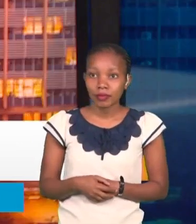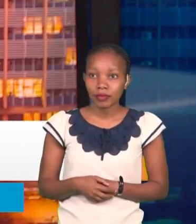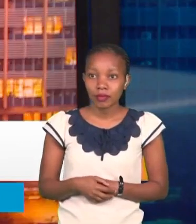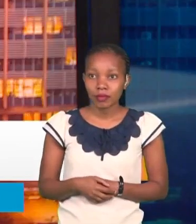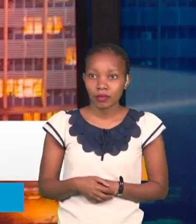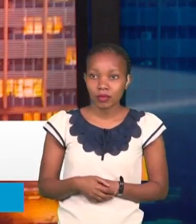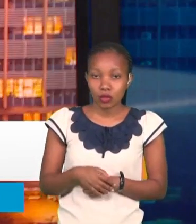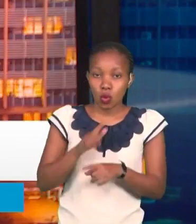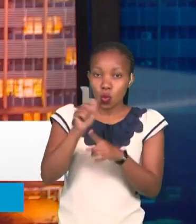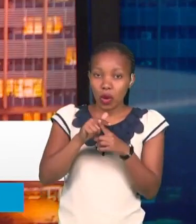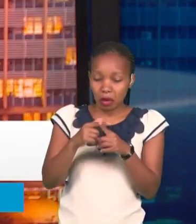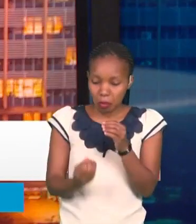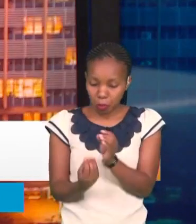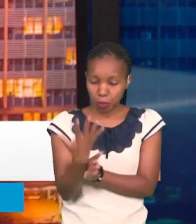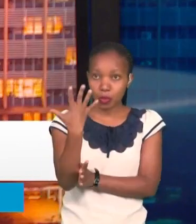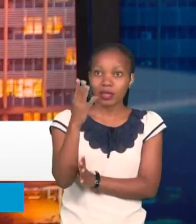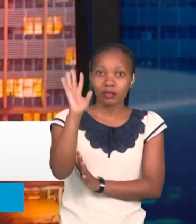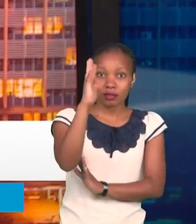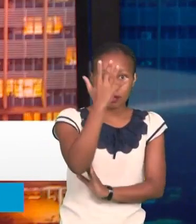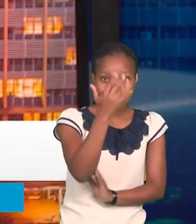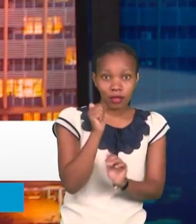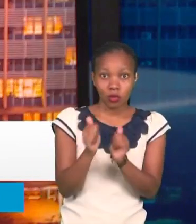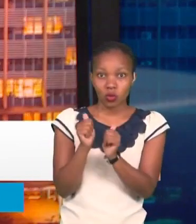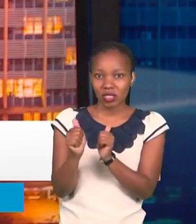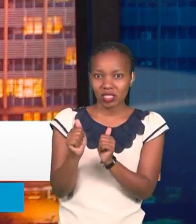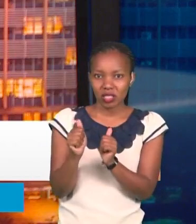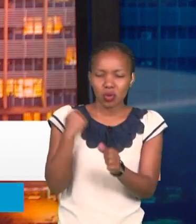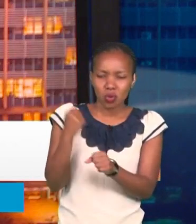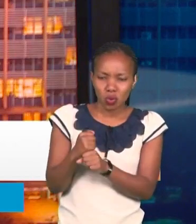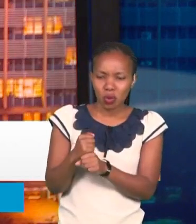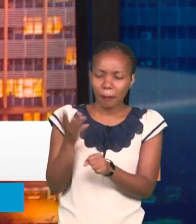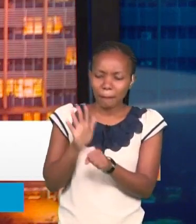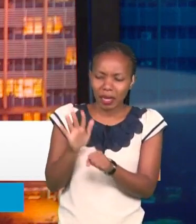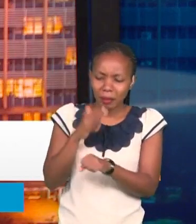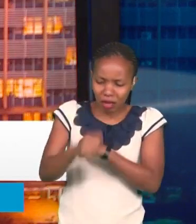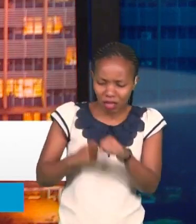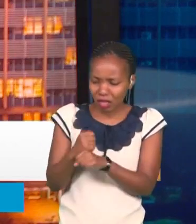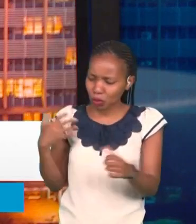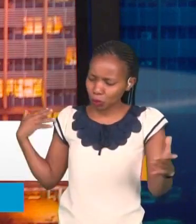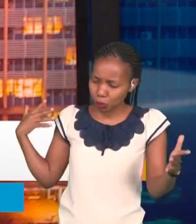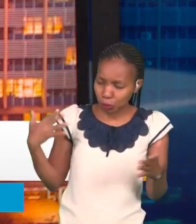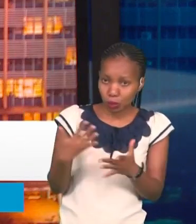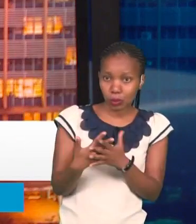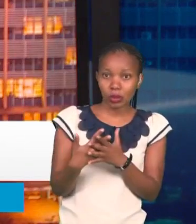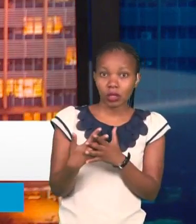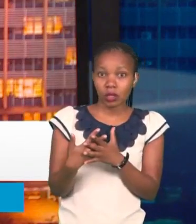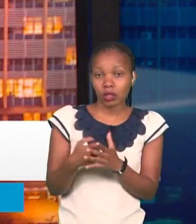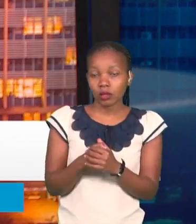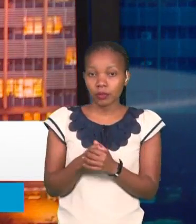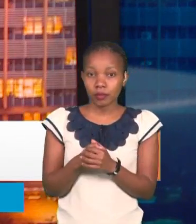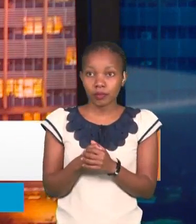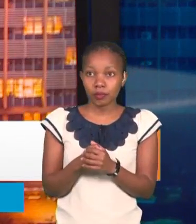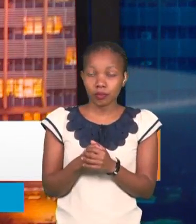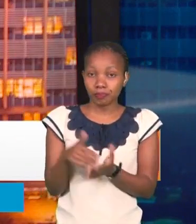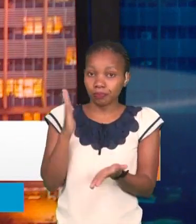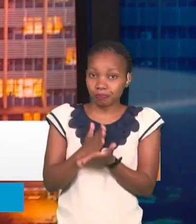As we grow trees, which has been done over the years, what our vantage point is the